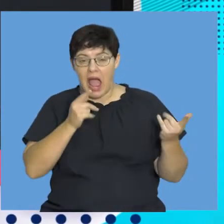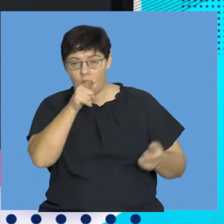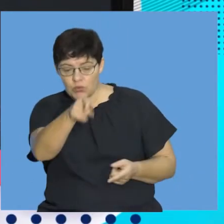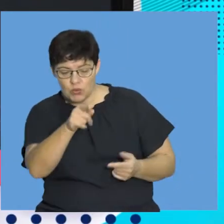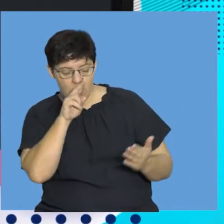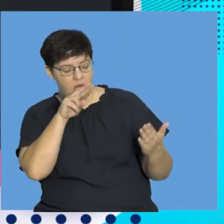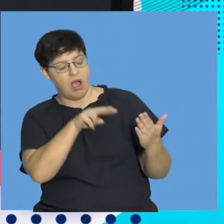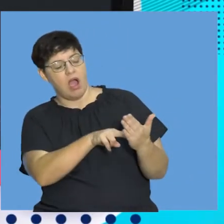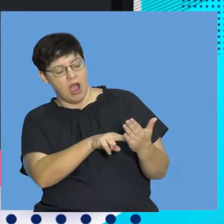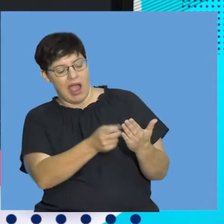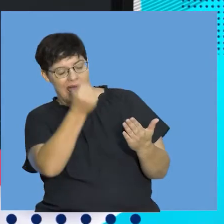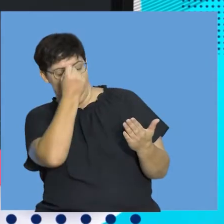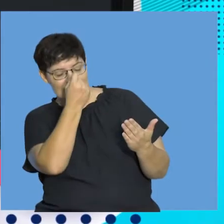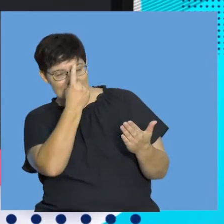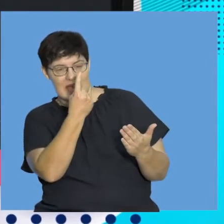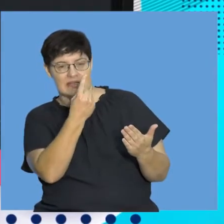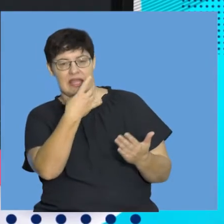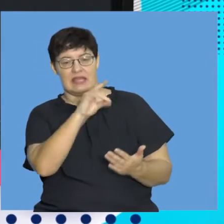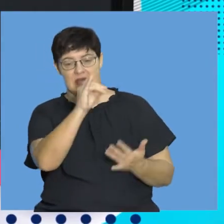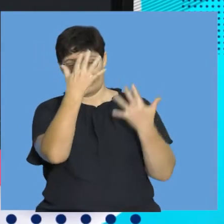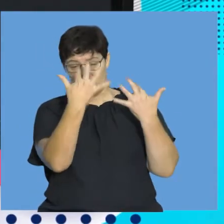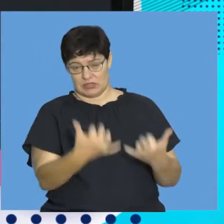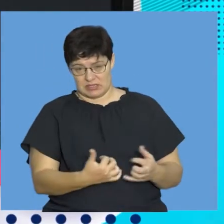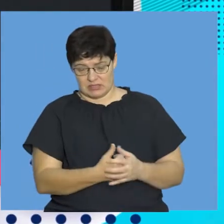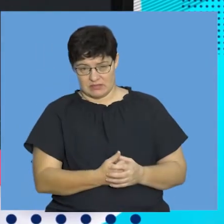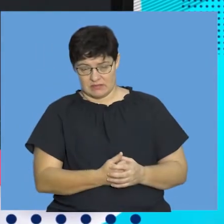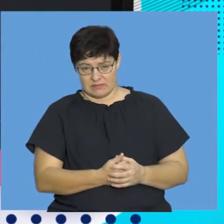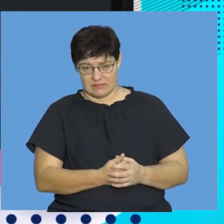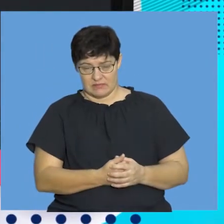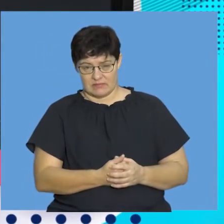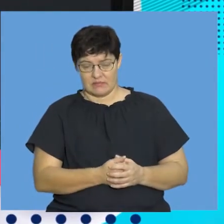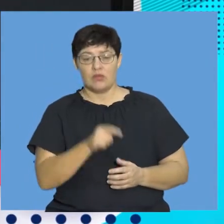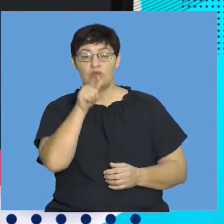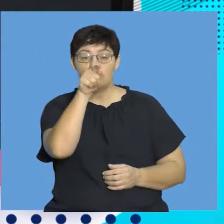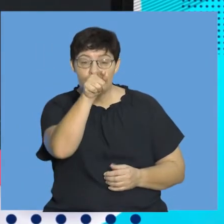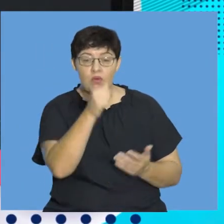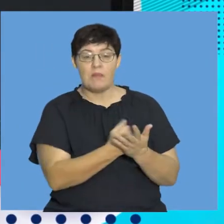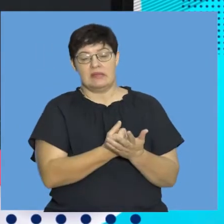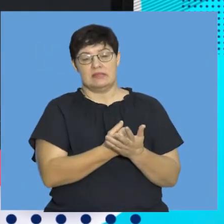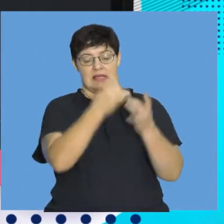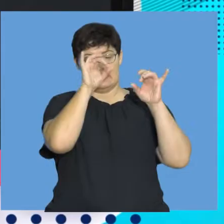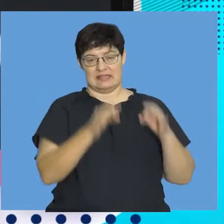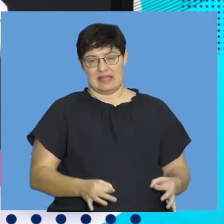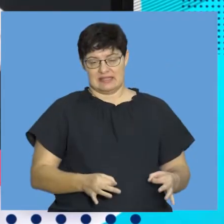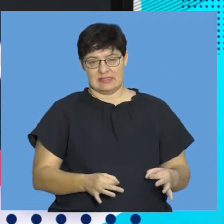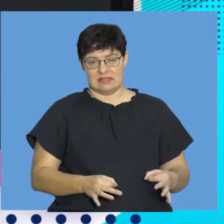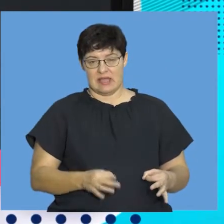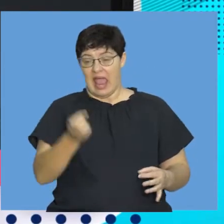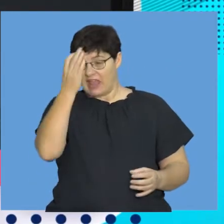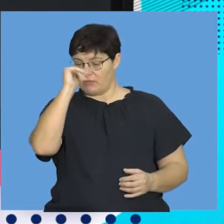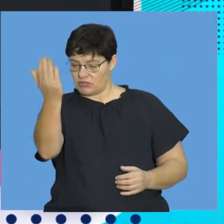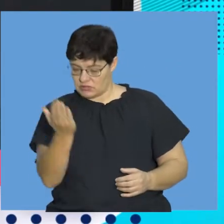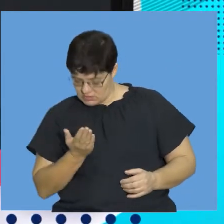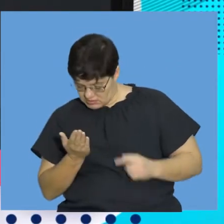interpretation of a cash budget, where you now asked to make decisions based on information